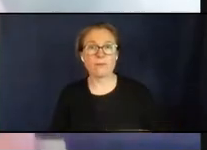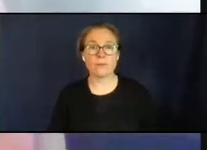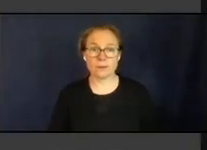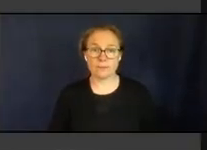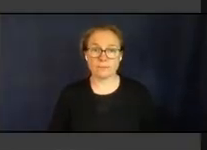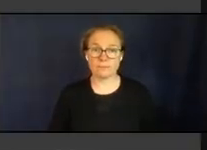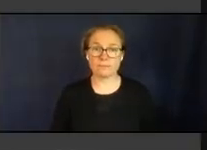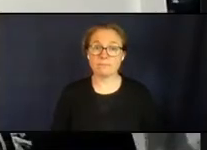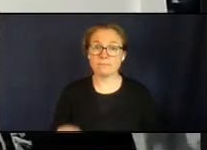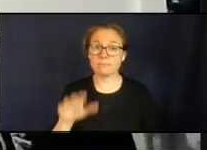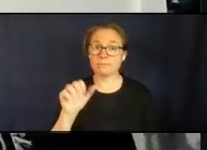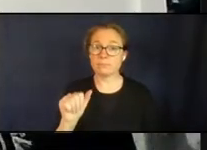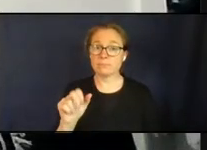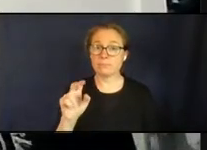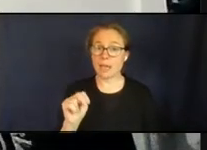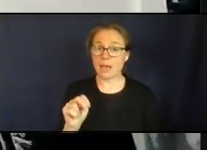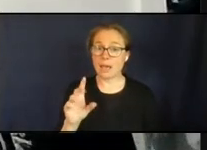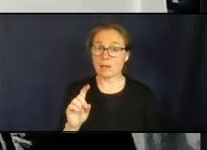had a comment.